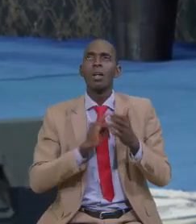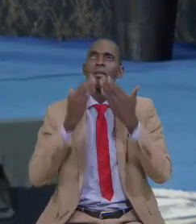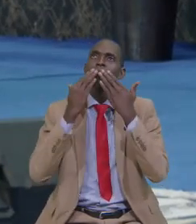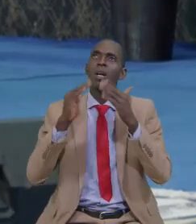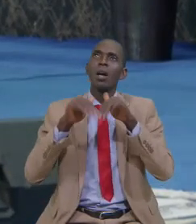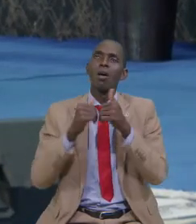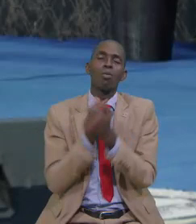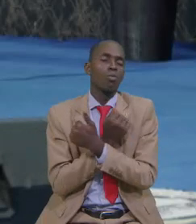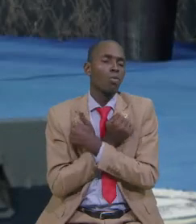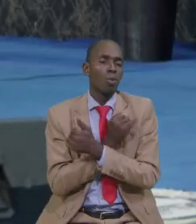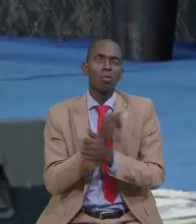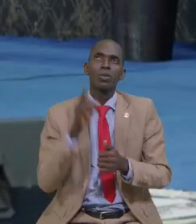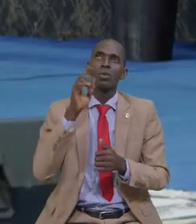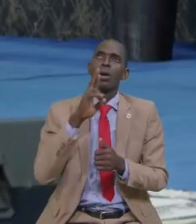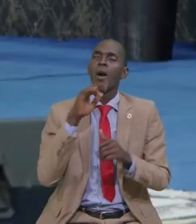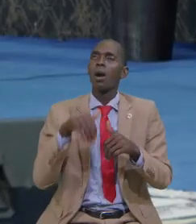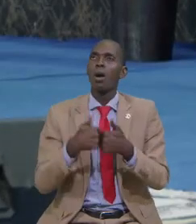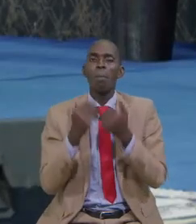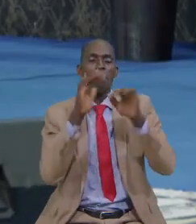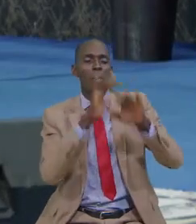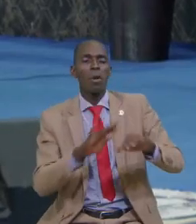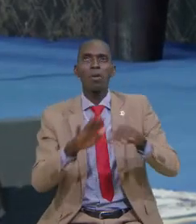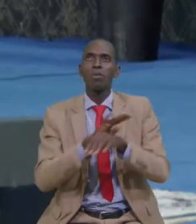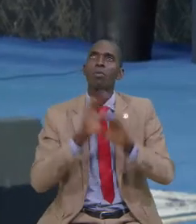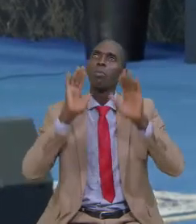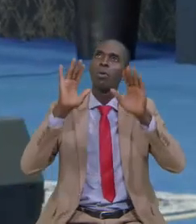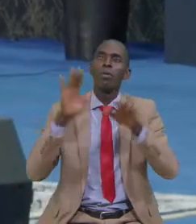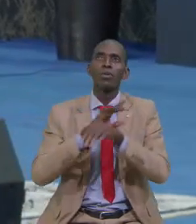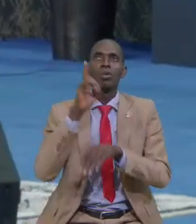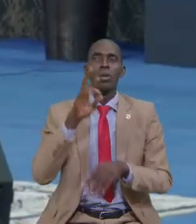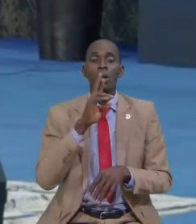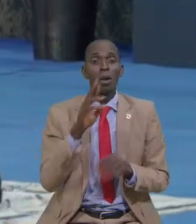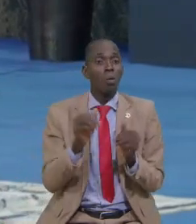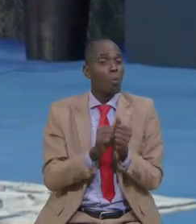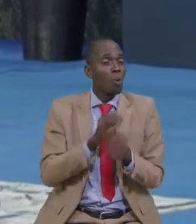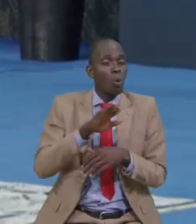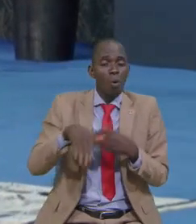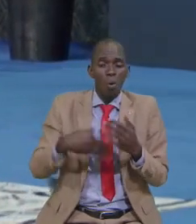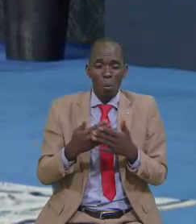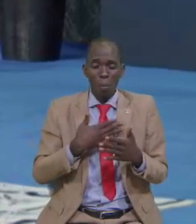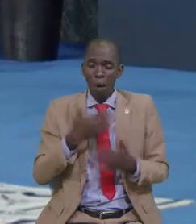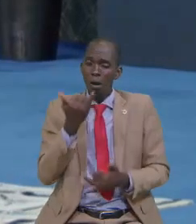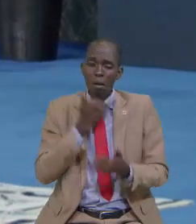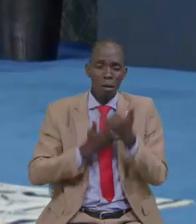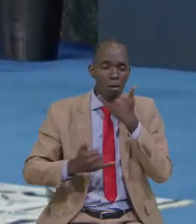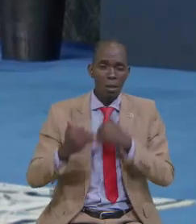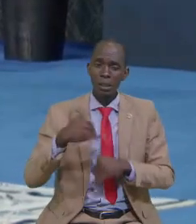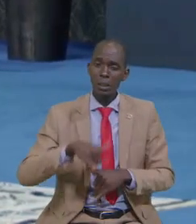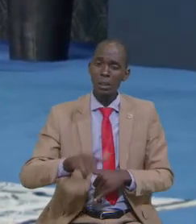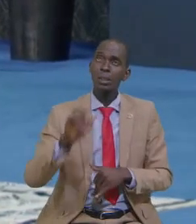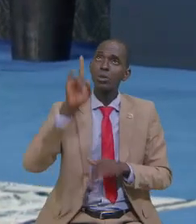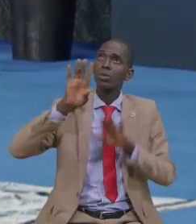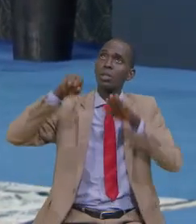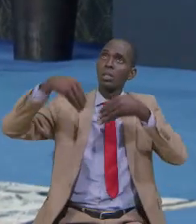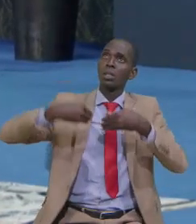you are, how merciful and wonderful you are, that with all I have done, you offer me forgiveness, and